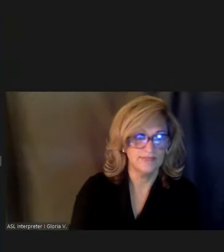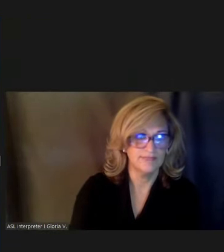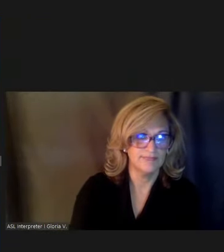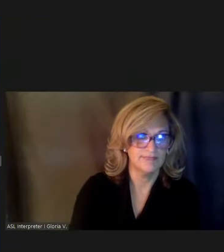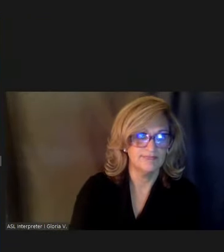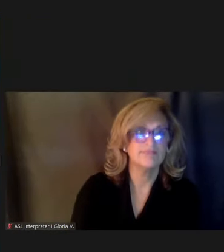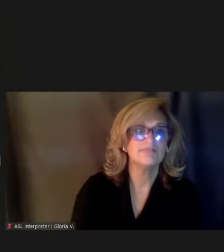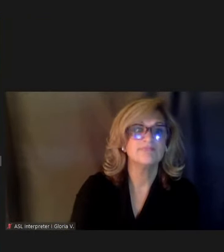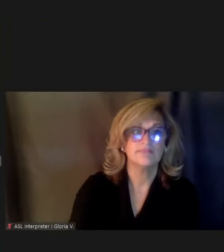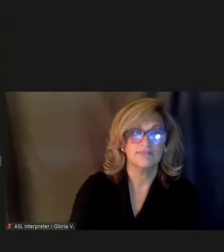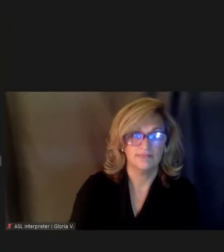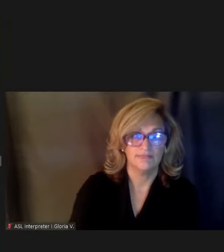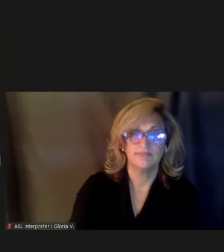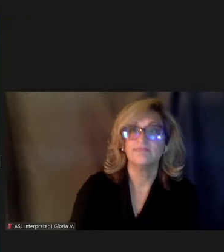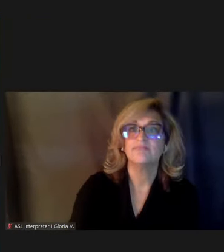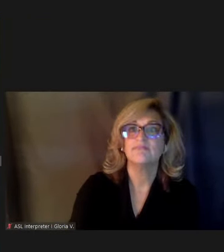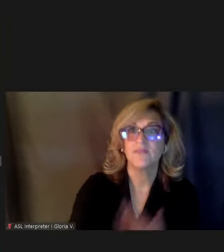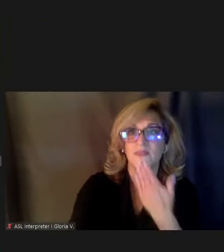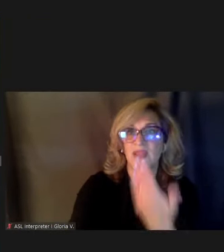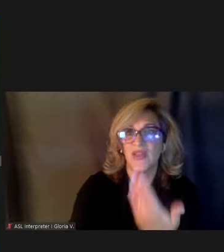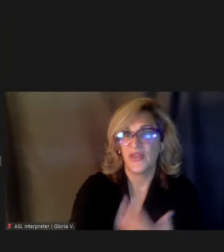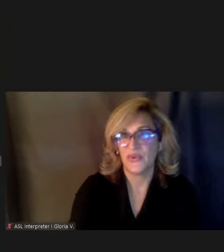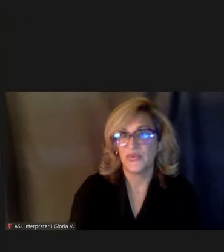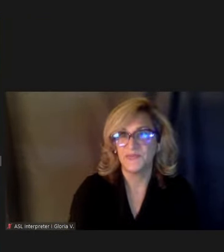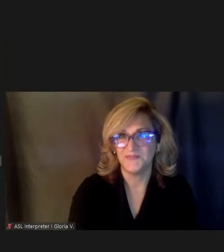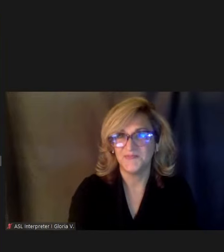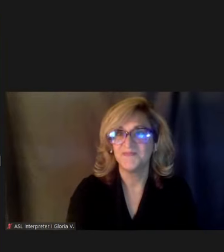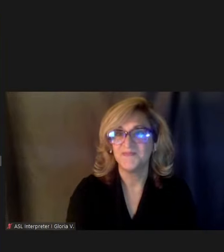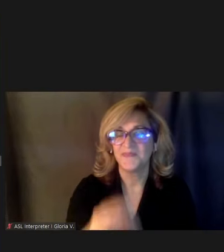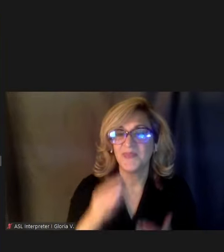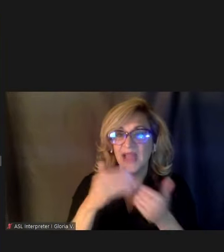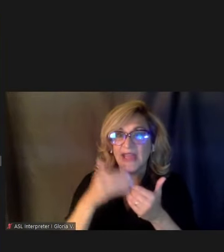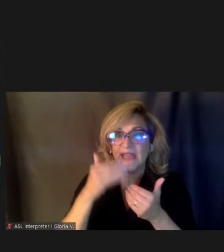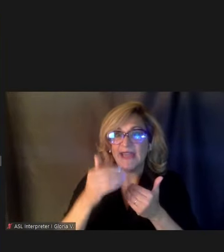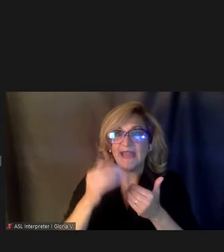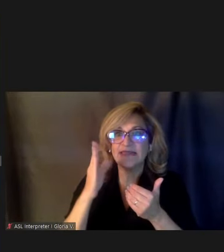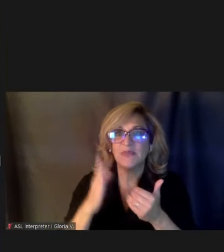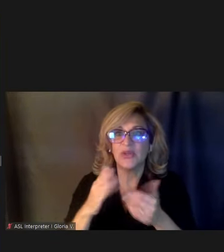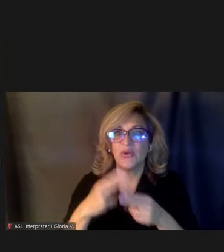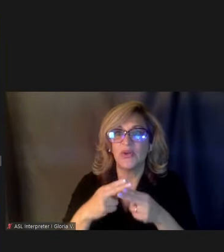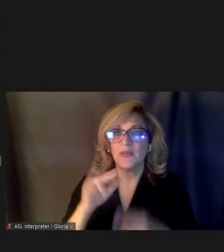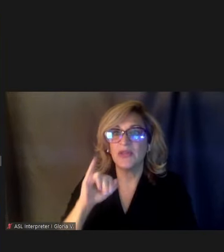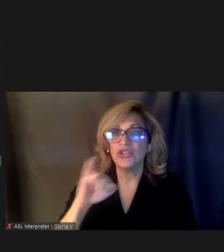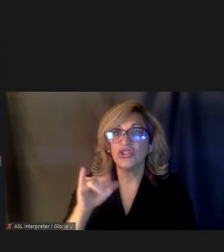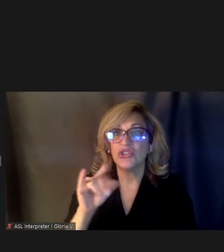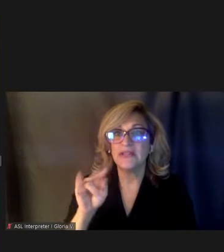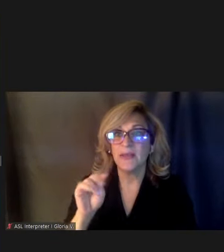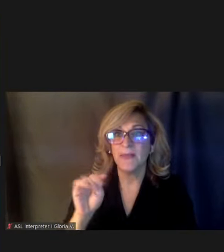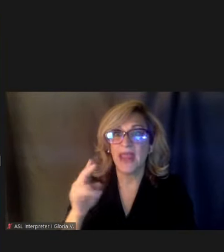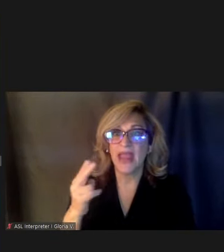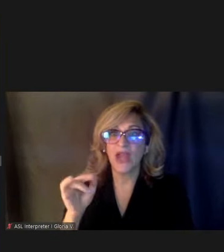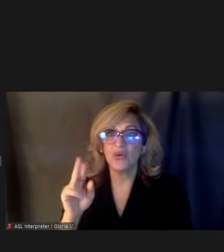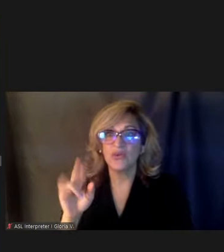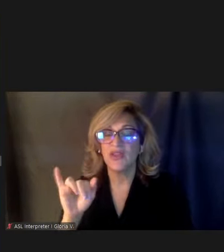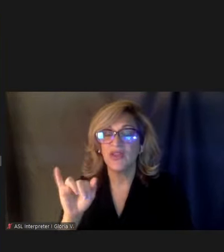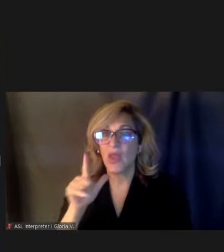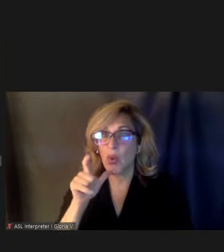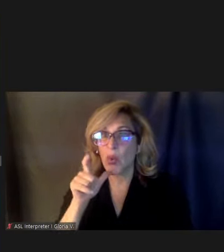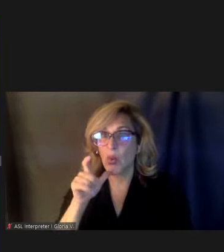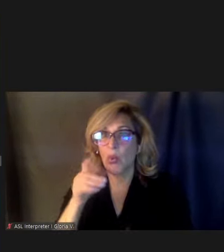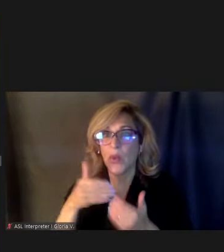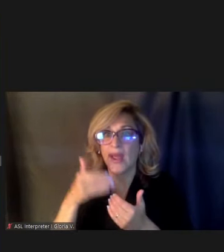Thank you. Our next speaker is Jessime Hannes, followed by Michael Carbonella.